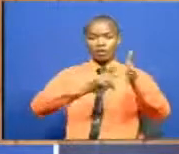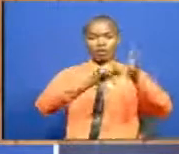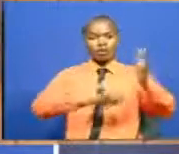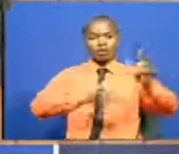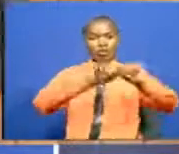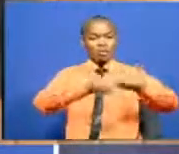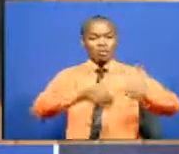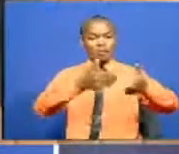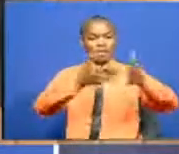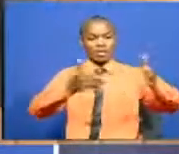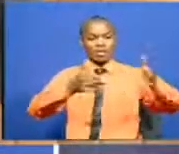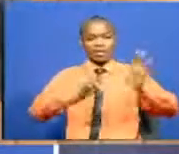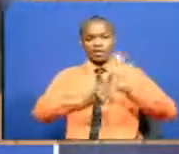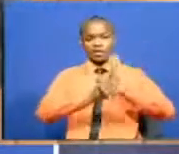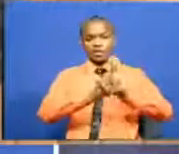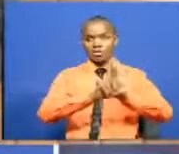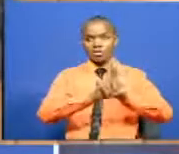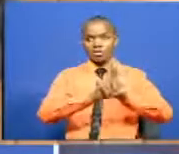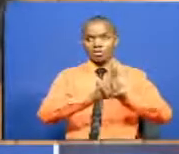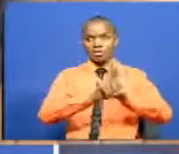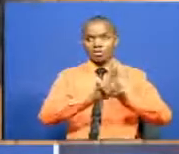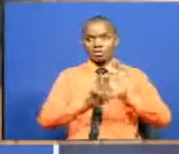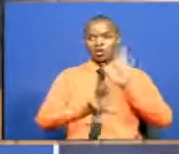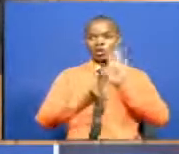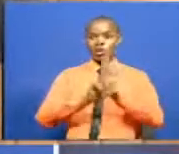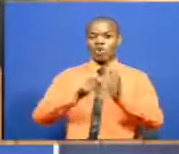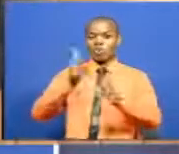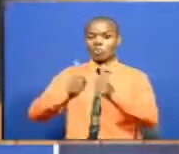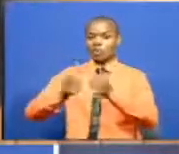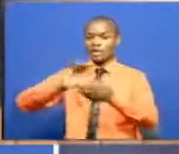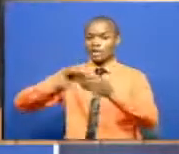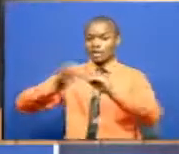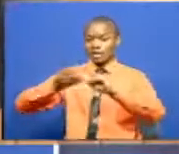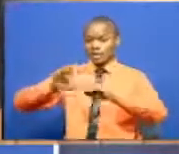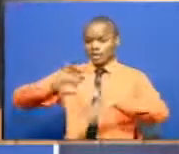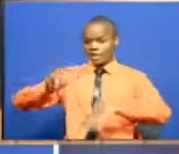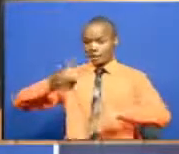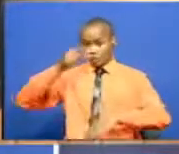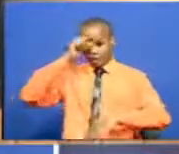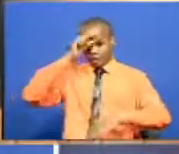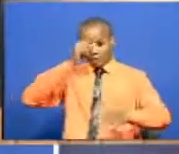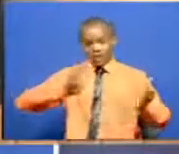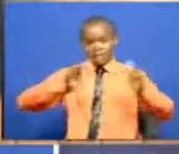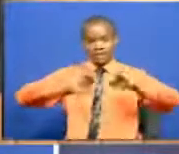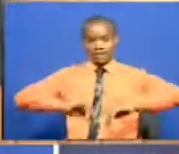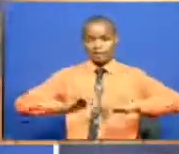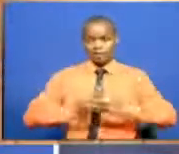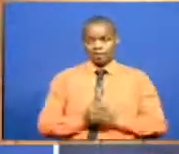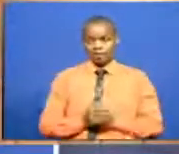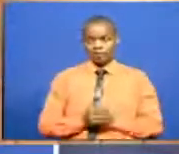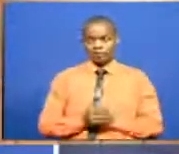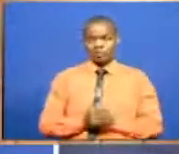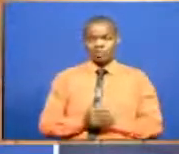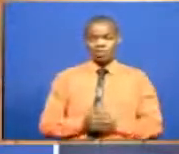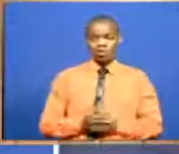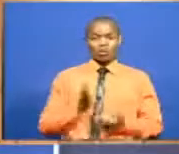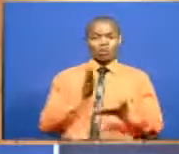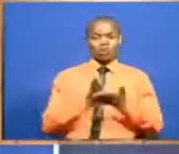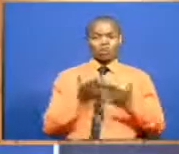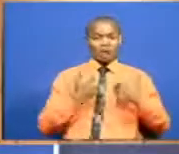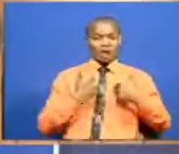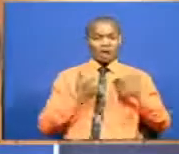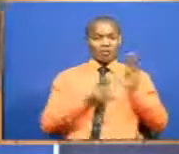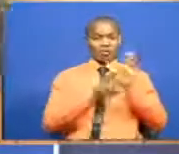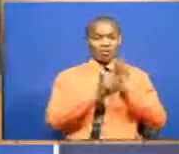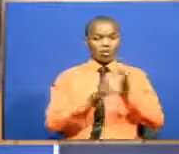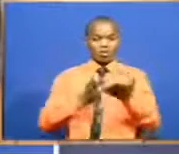The creation of the law is the law created by the county government assembly. So they create that law through the representatives that